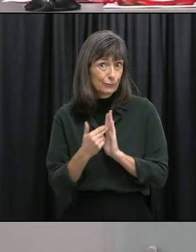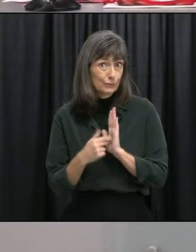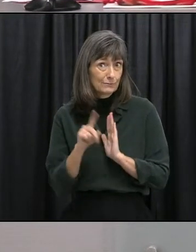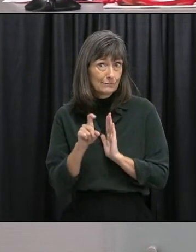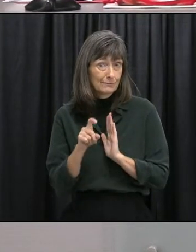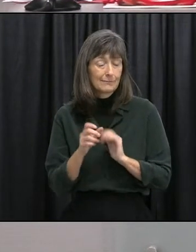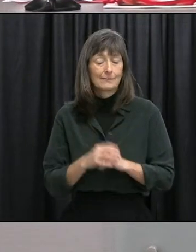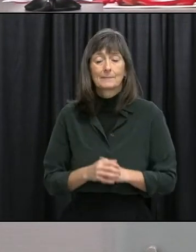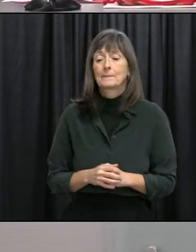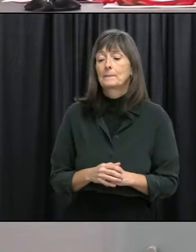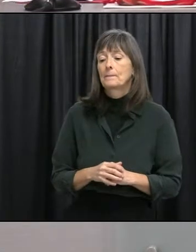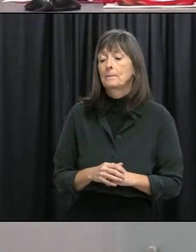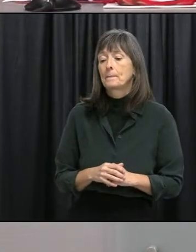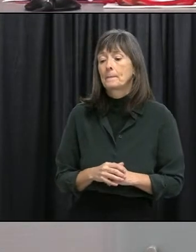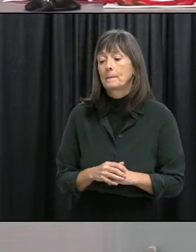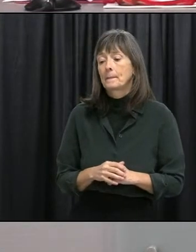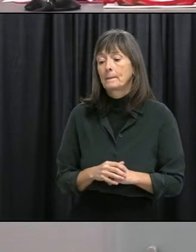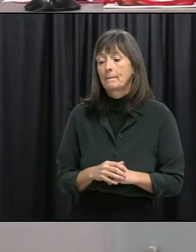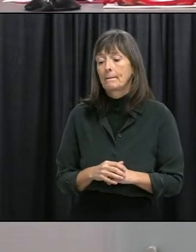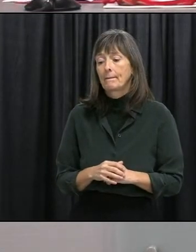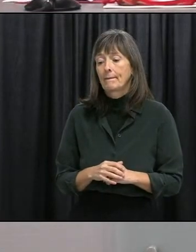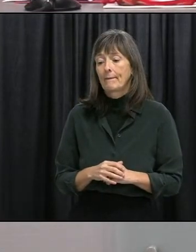We certainly do